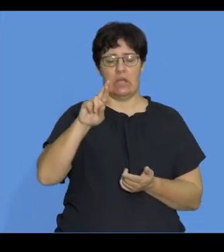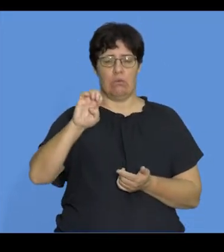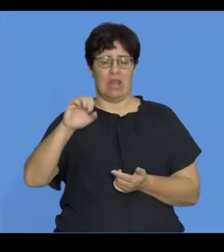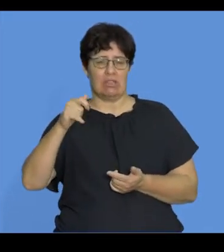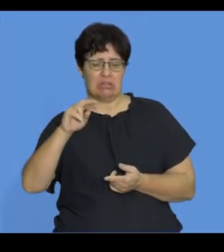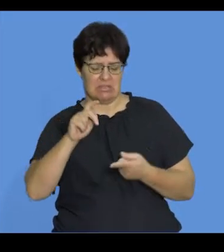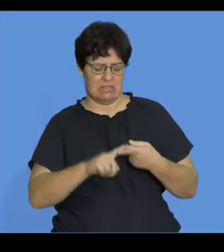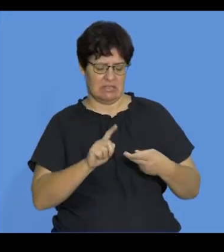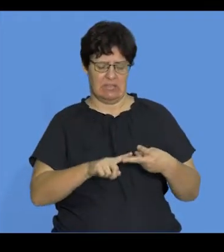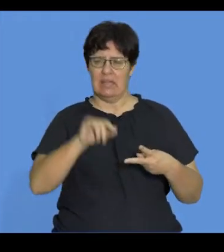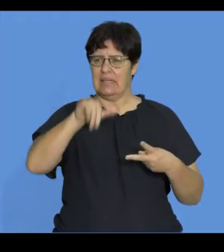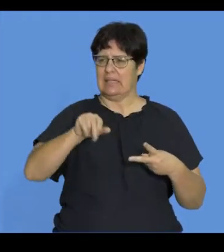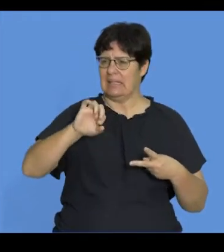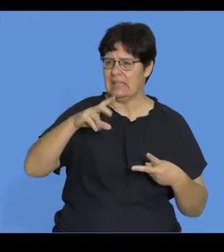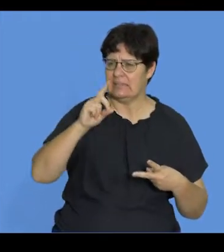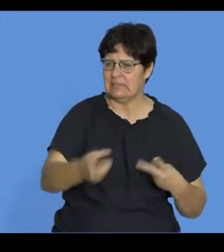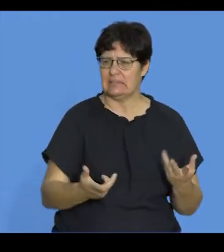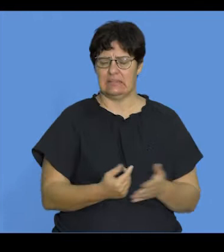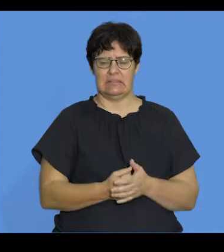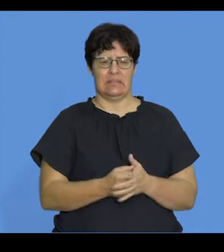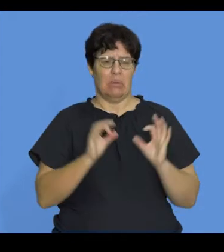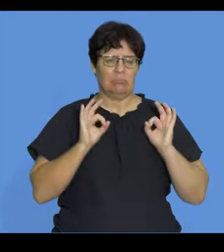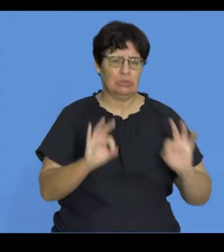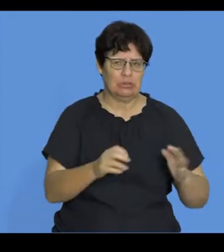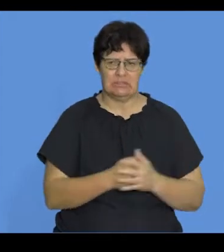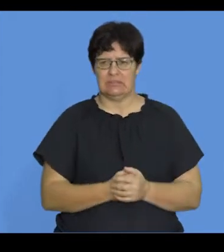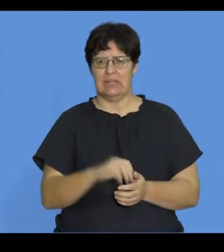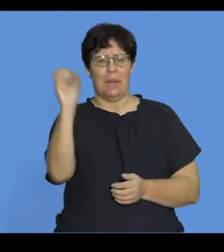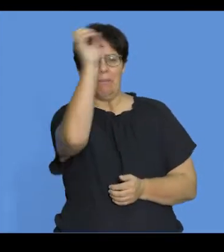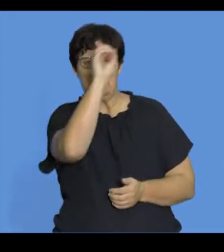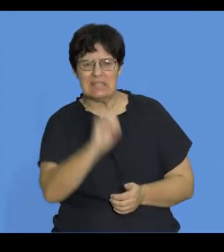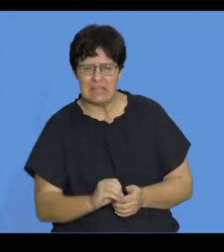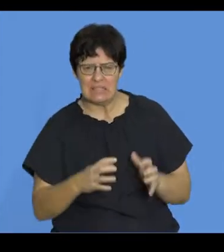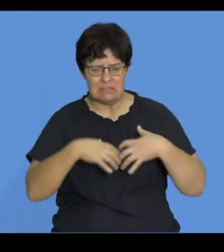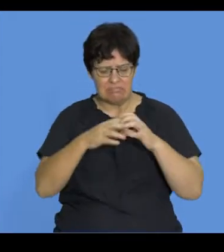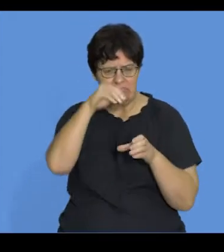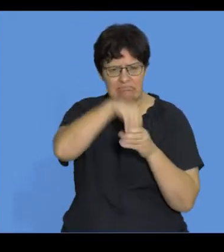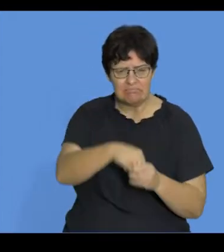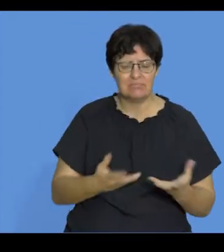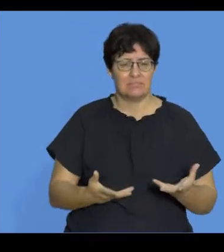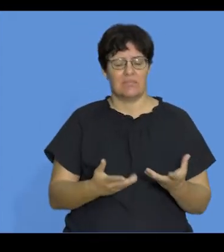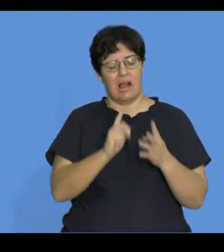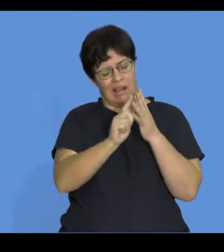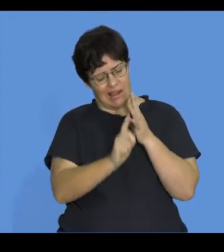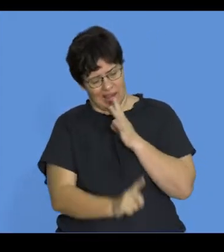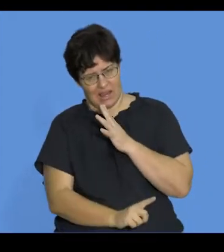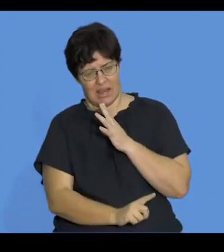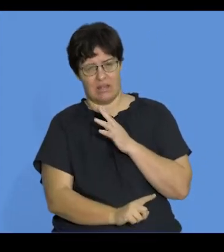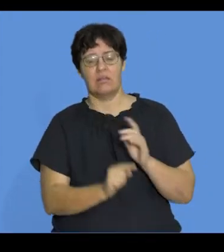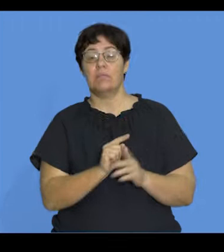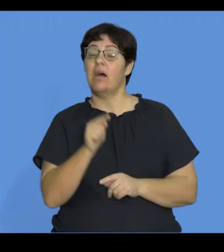purity, it could talk about percentage composition, So just pay attention to the fact that